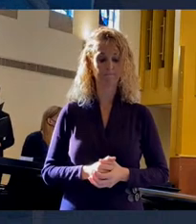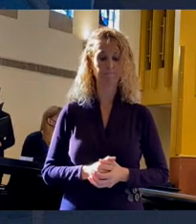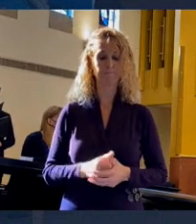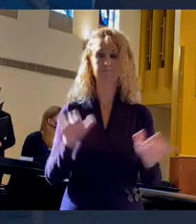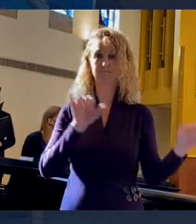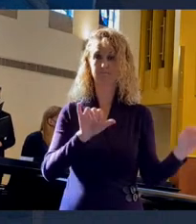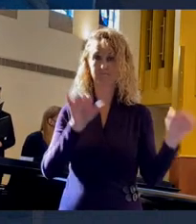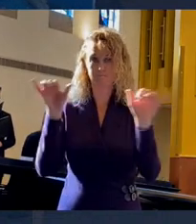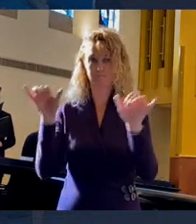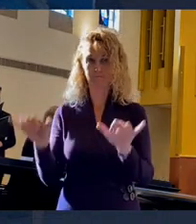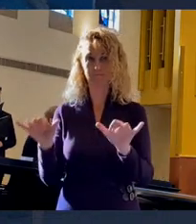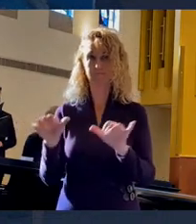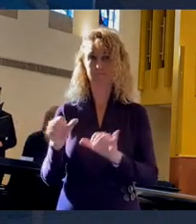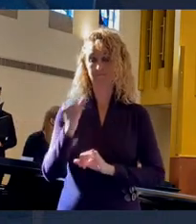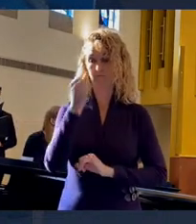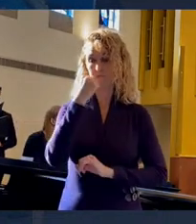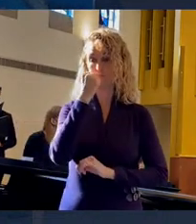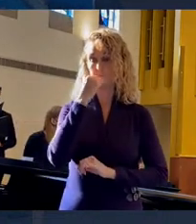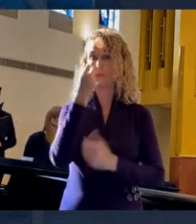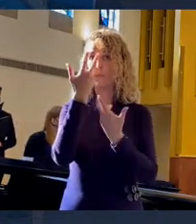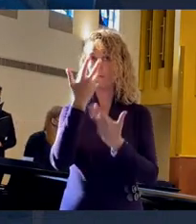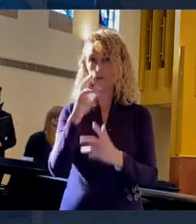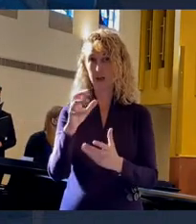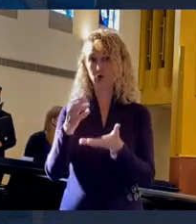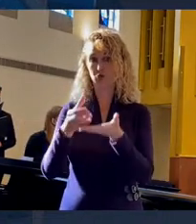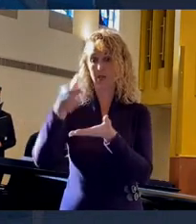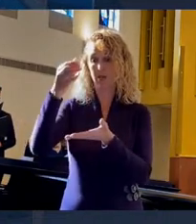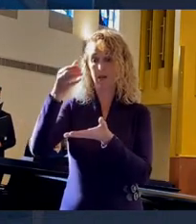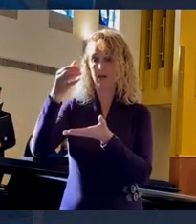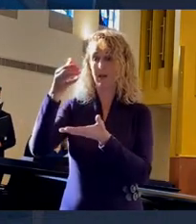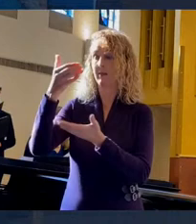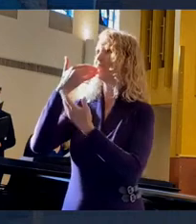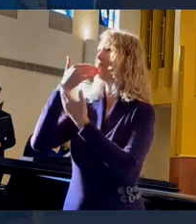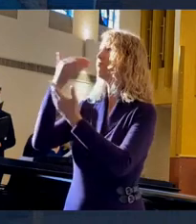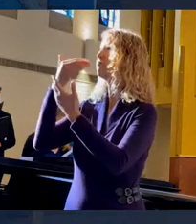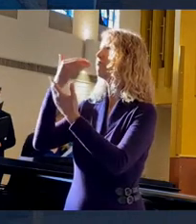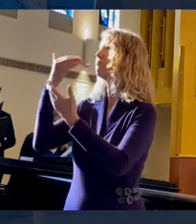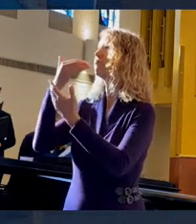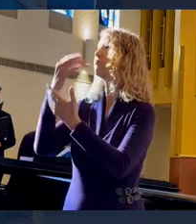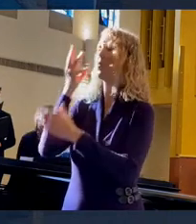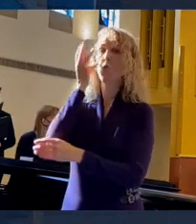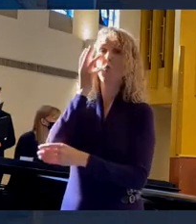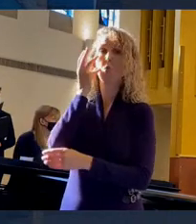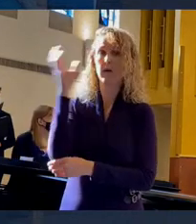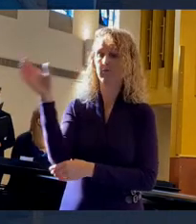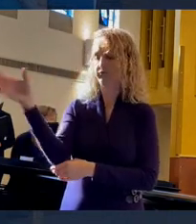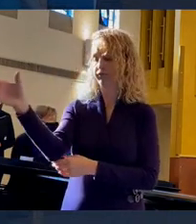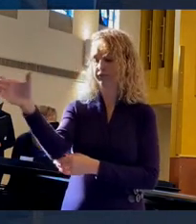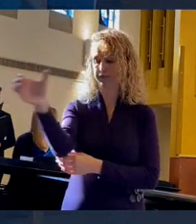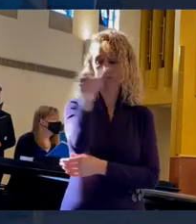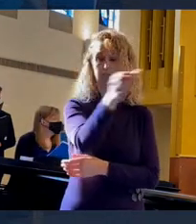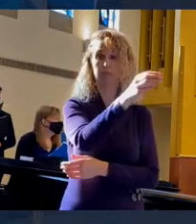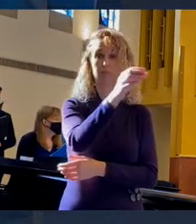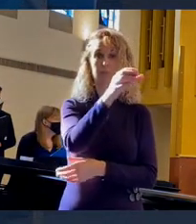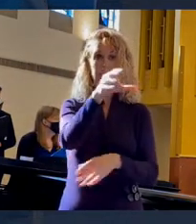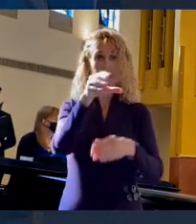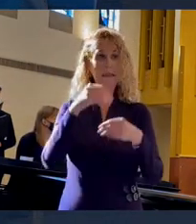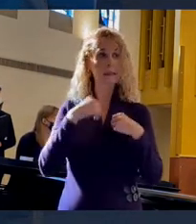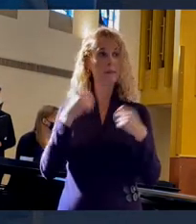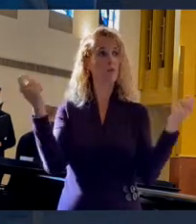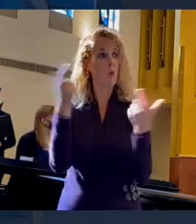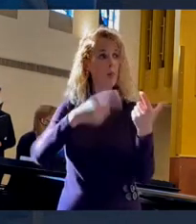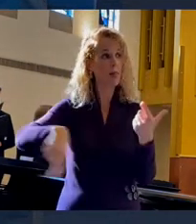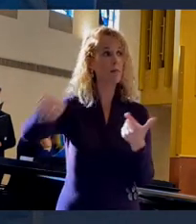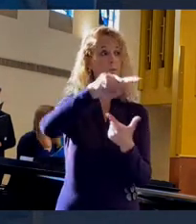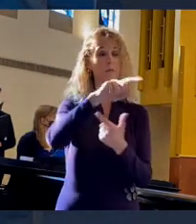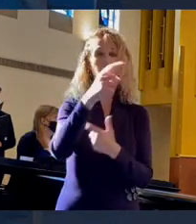In a similar way, when supper was ended, he took the chalice and gave you thanks. He gave the chalice to his disciples, saying, "Take this, all